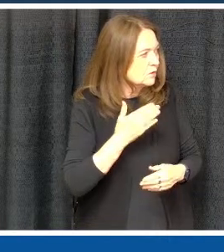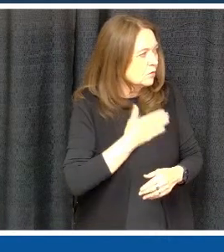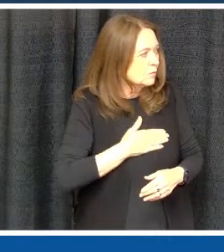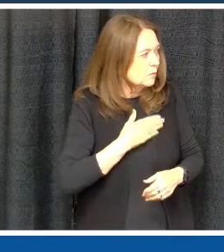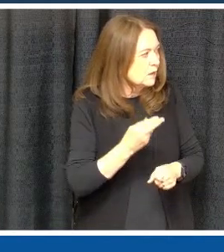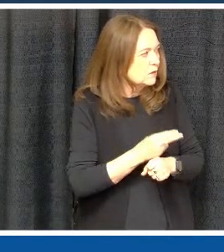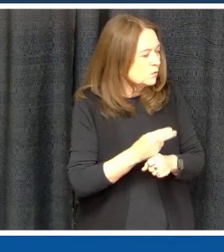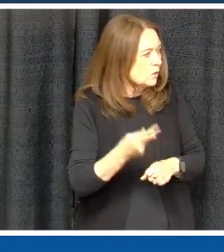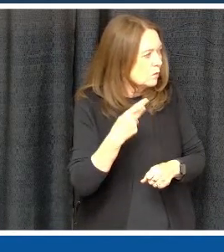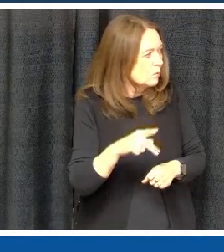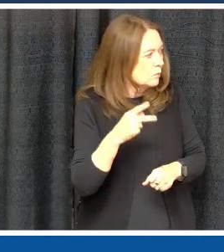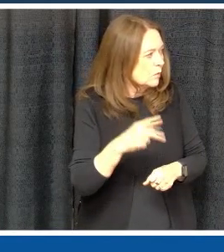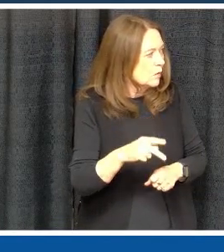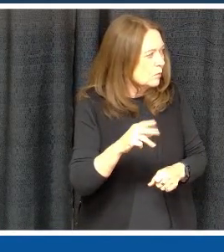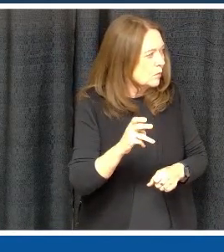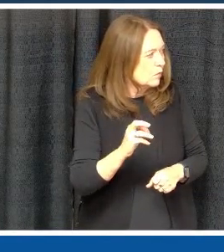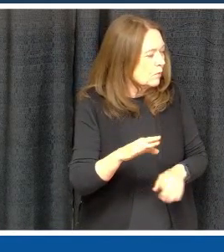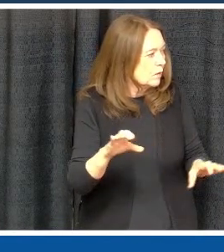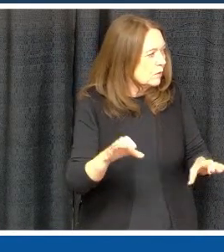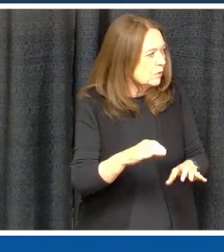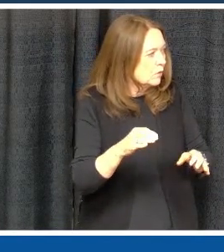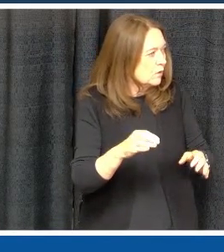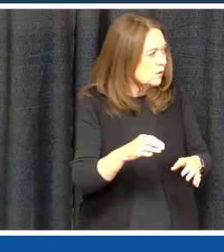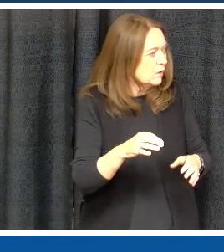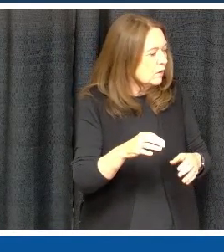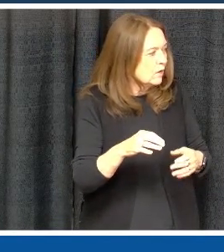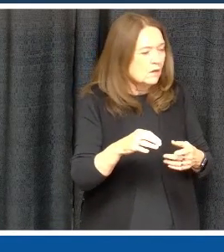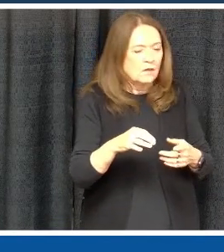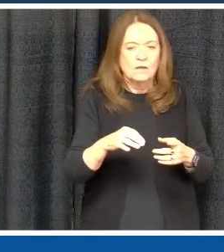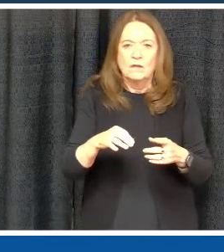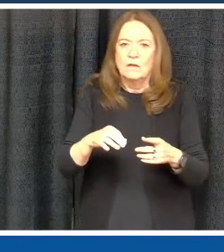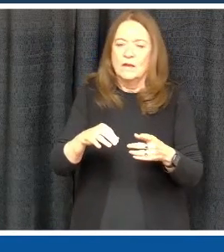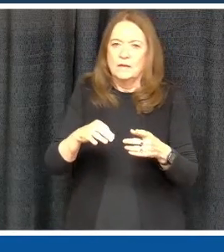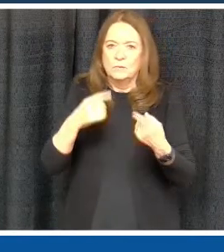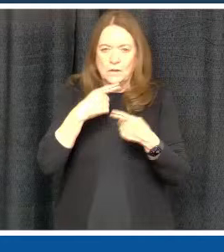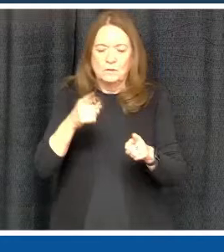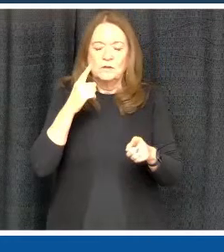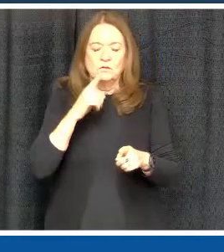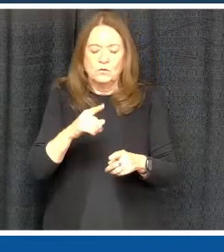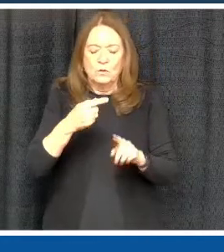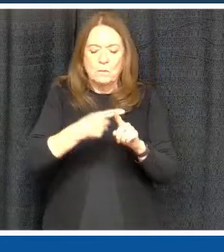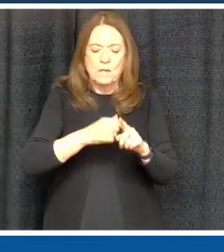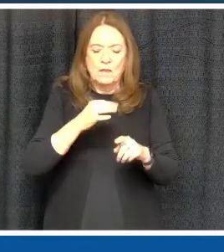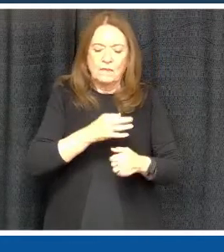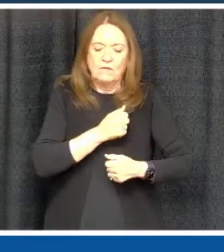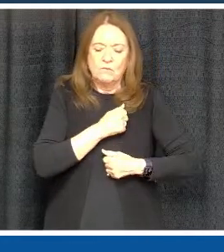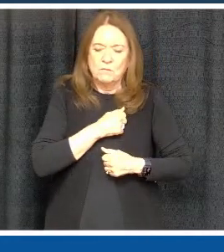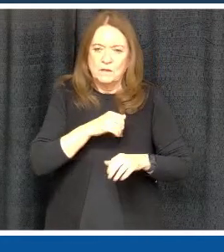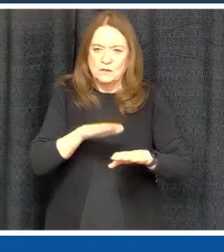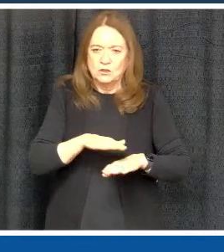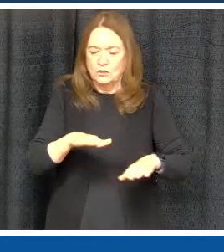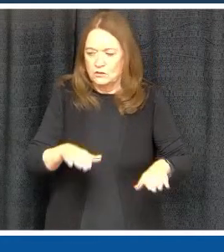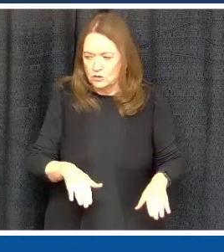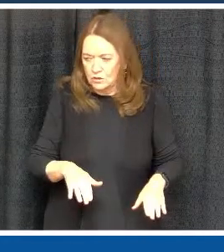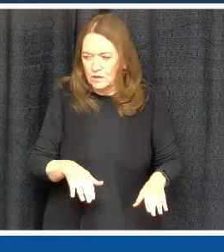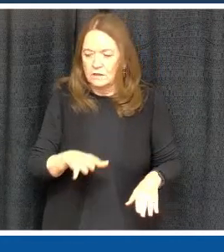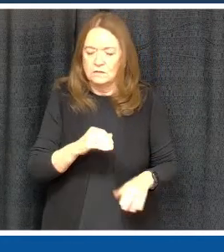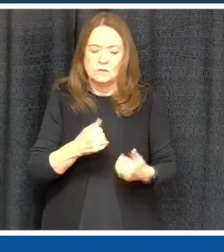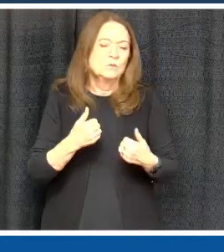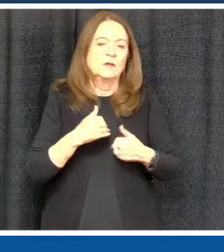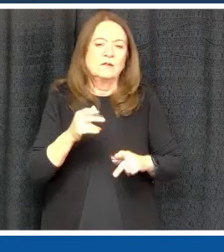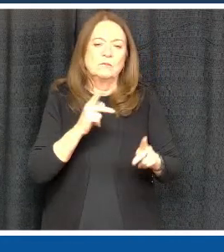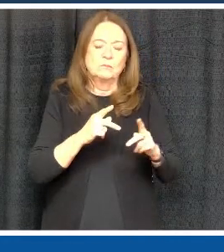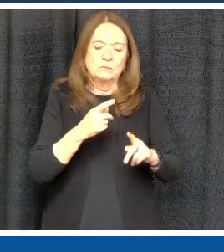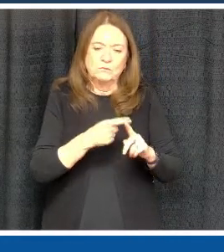the mayor will be doing a proclamation for Month of the Military Child, we'll have representatives from Fort Campbell here to accept